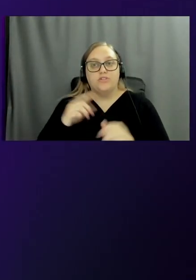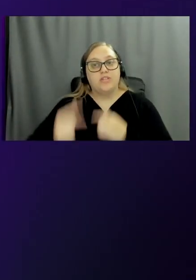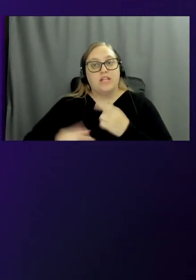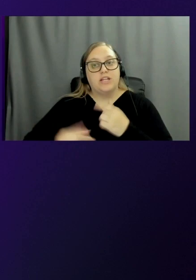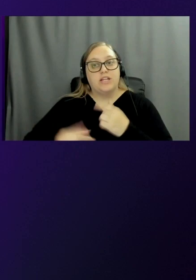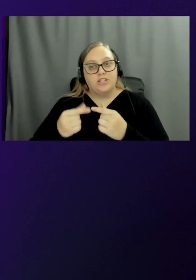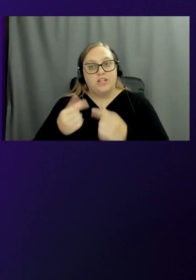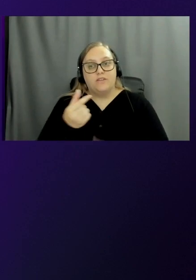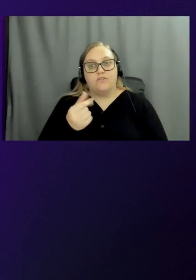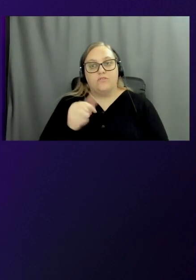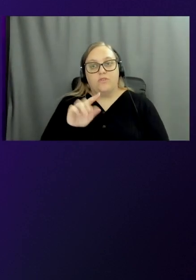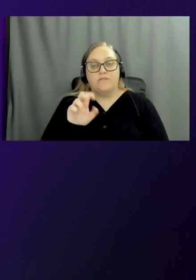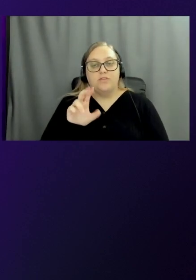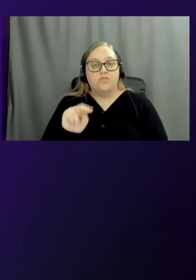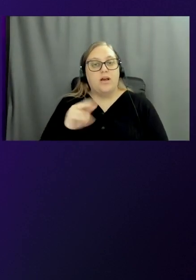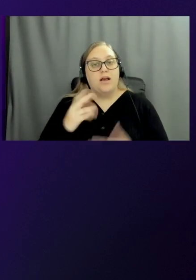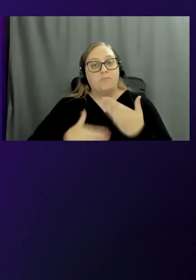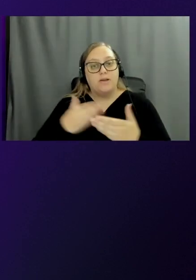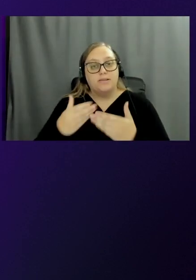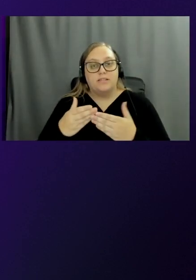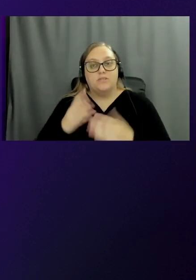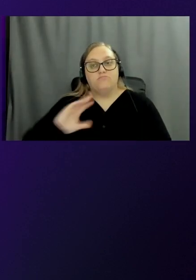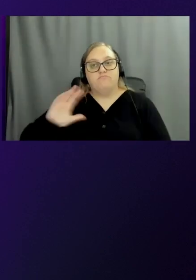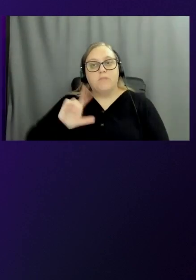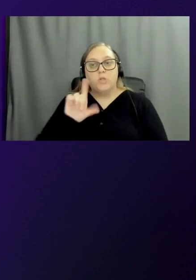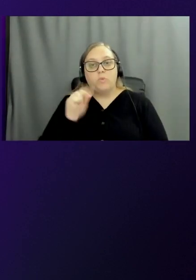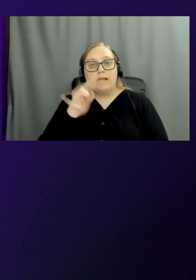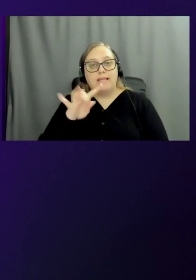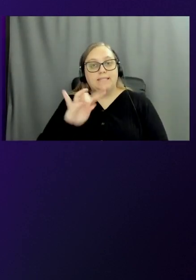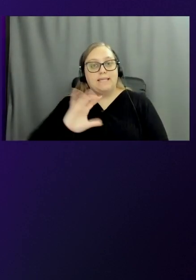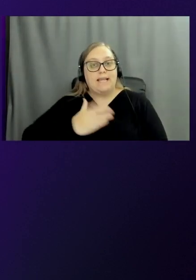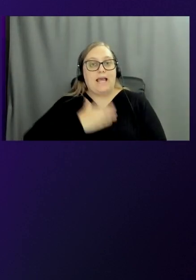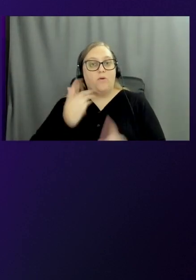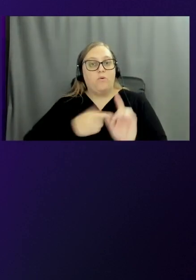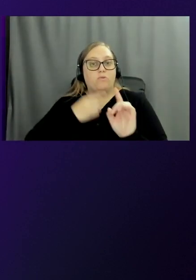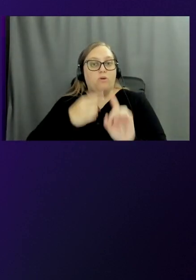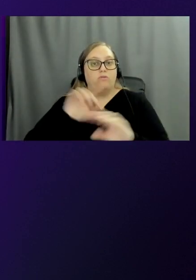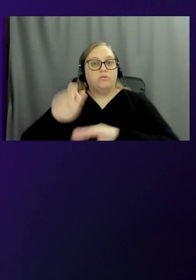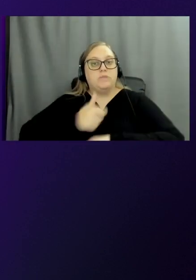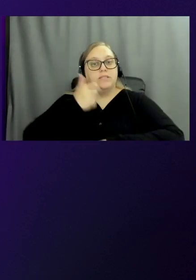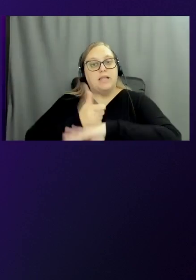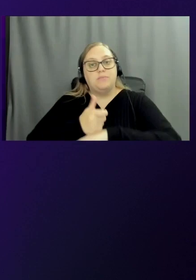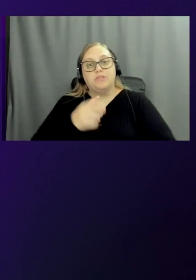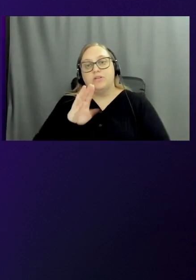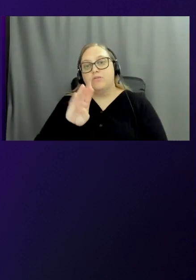processor back in 2018, our goal was to establish broad ARM64